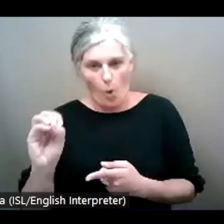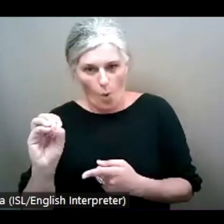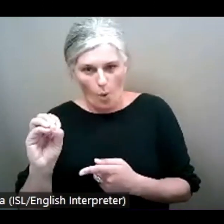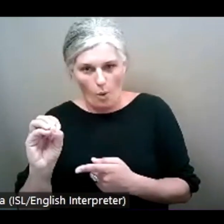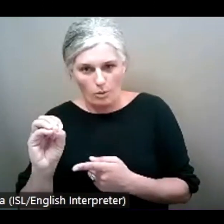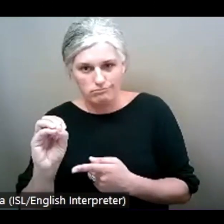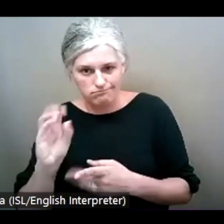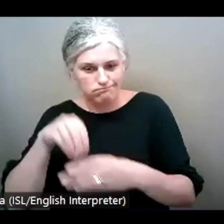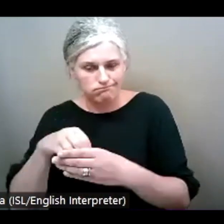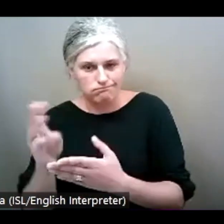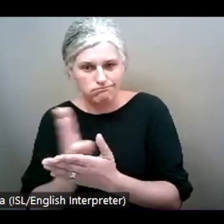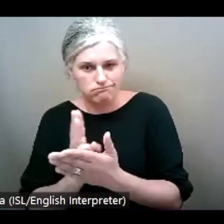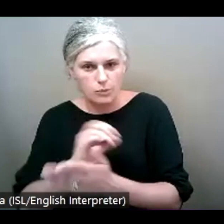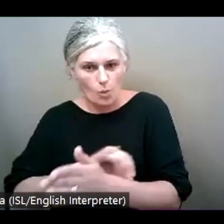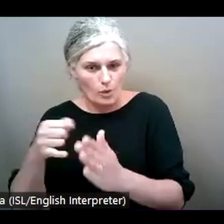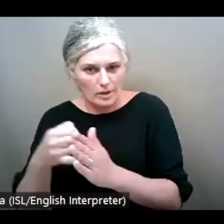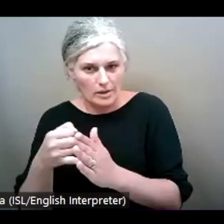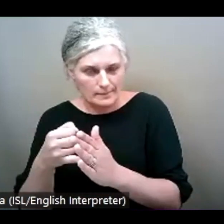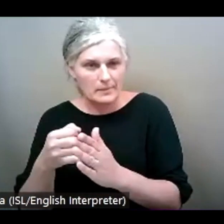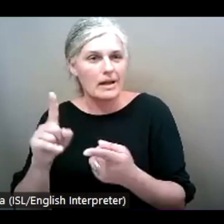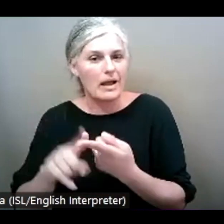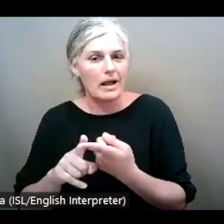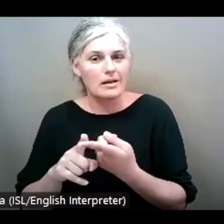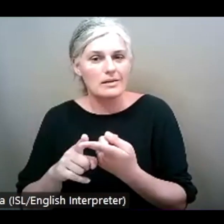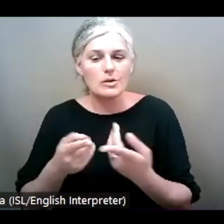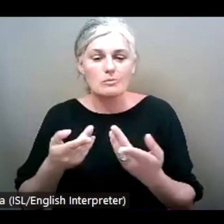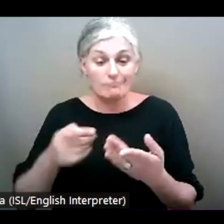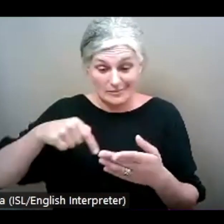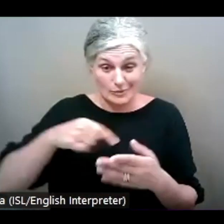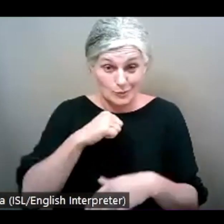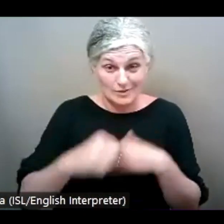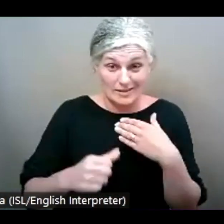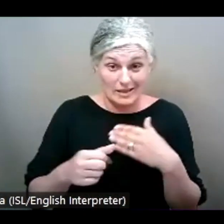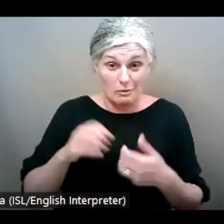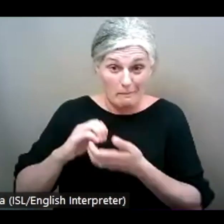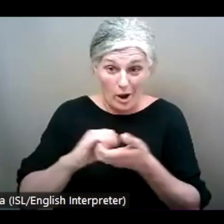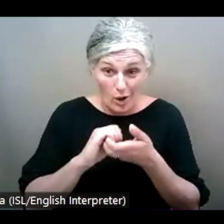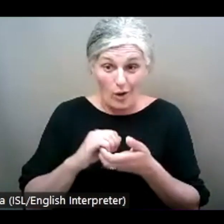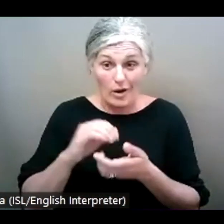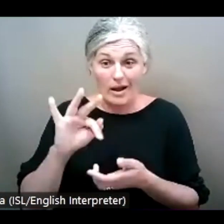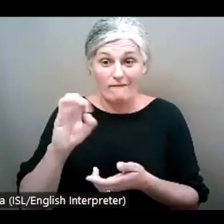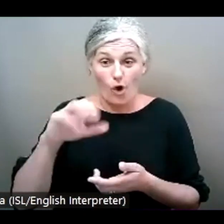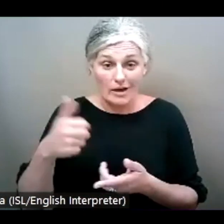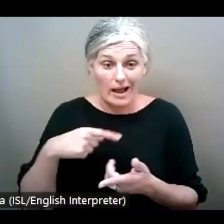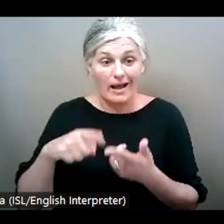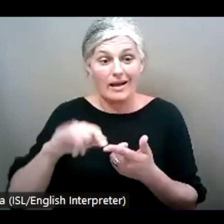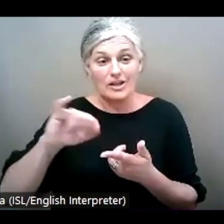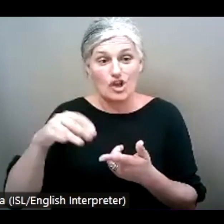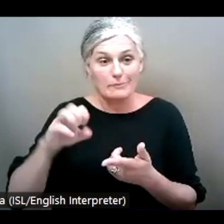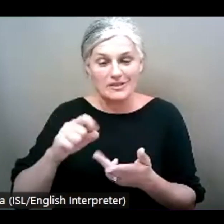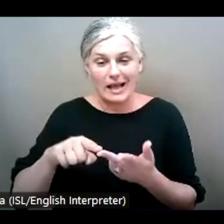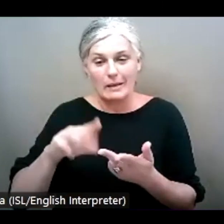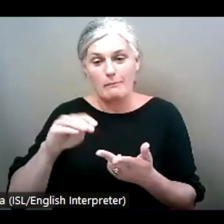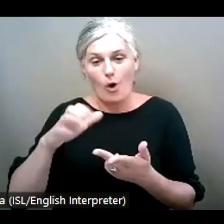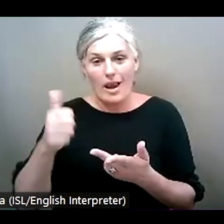at the looking with my colleagues Fiona, James and Paula, looking at the practical